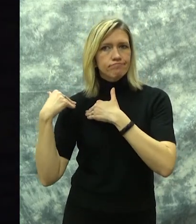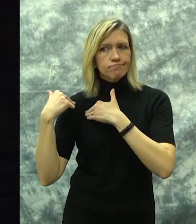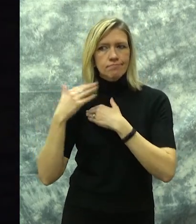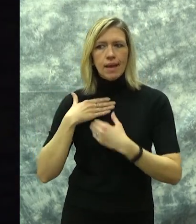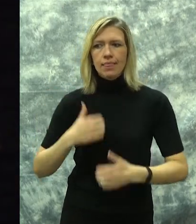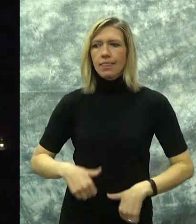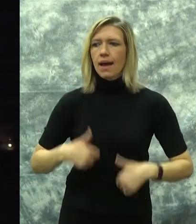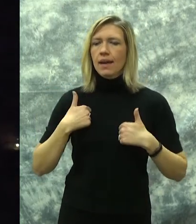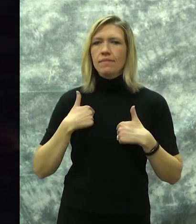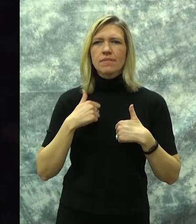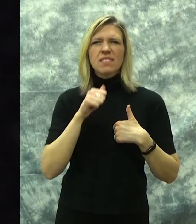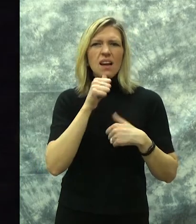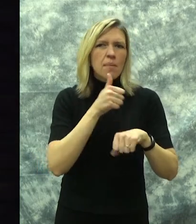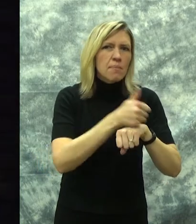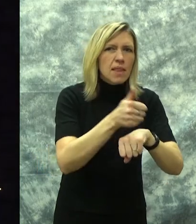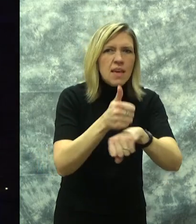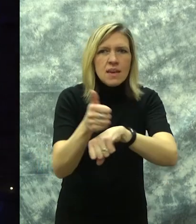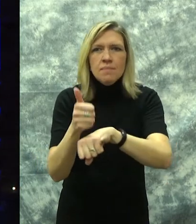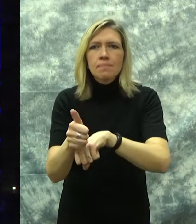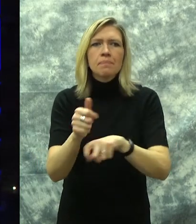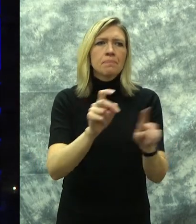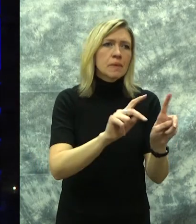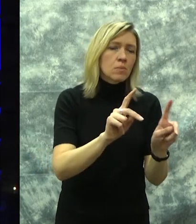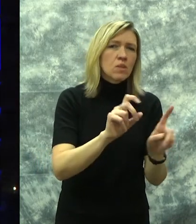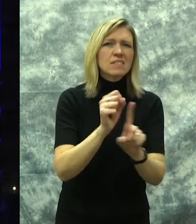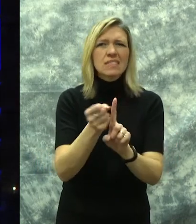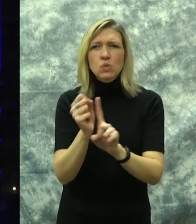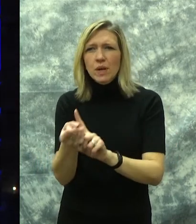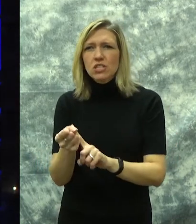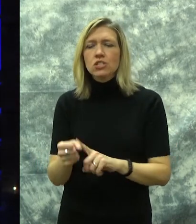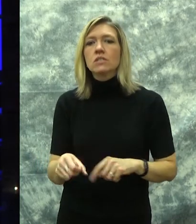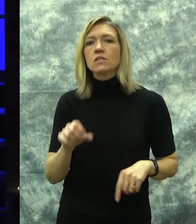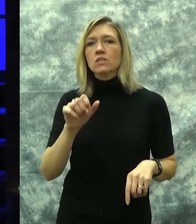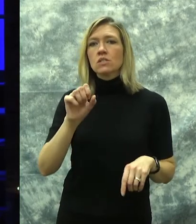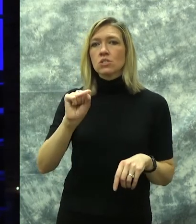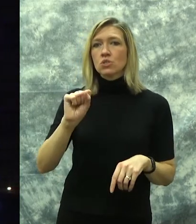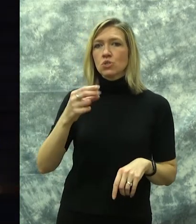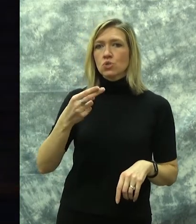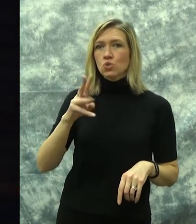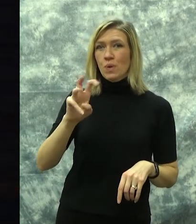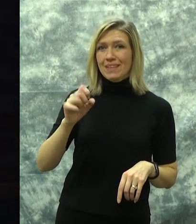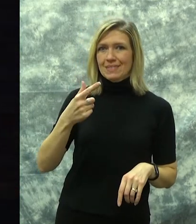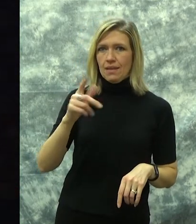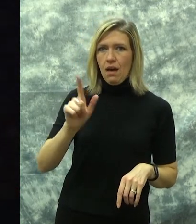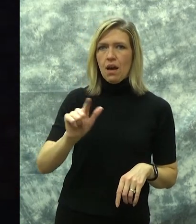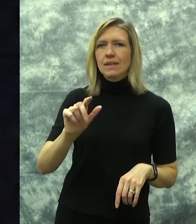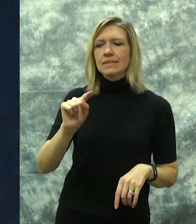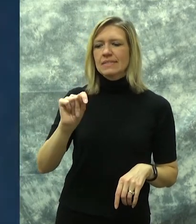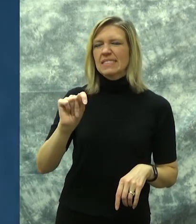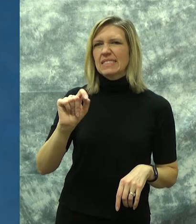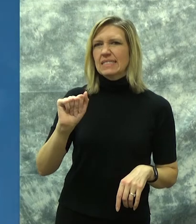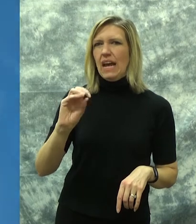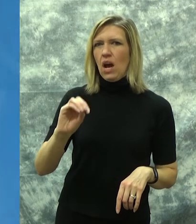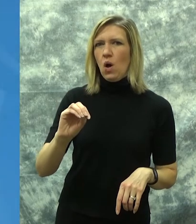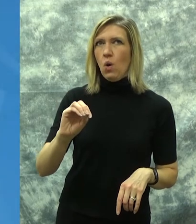others or situations. Shuangzi, the great Taoist philosopher, he said something really powerful. It's coming up on a slide on your screen.